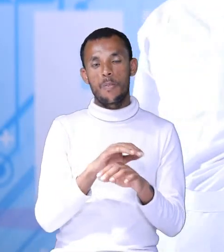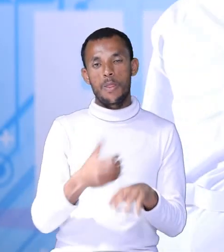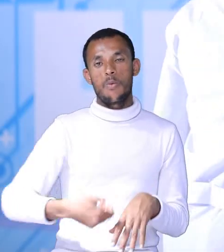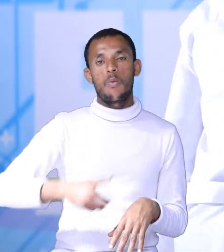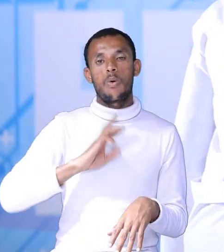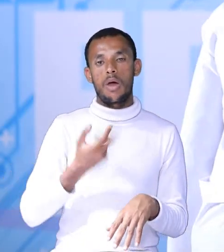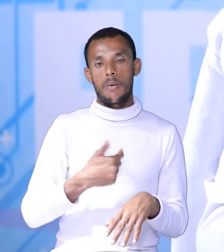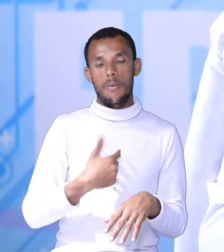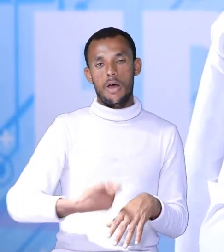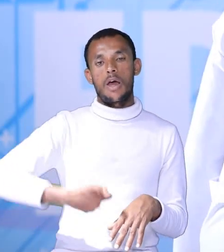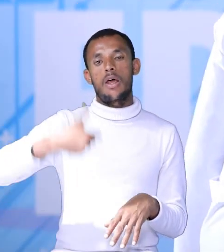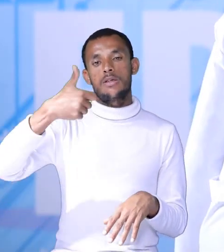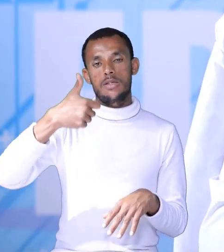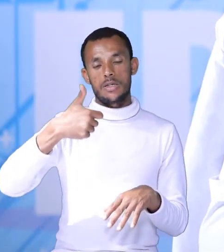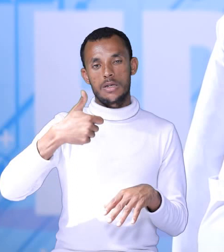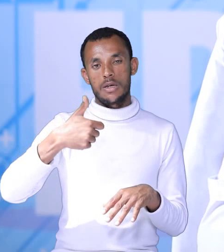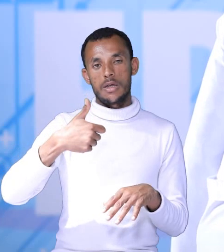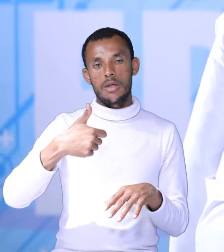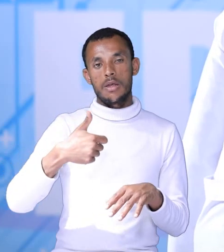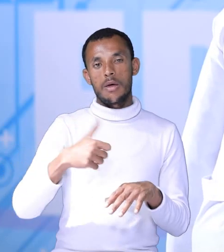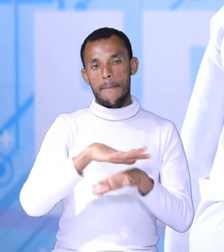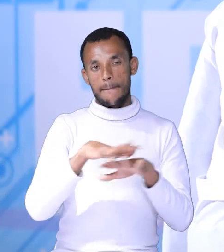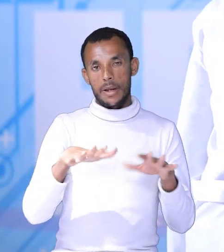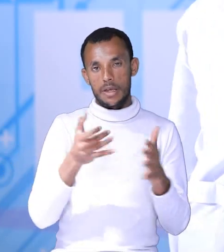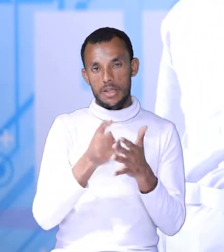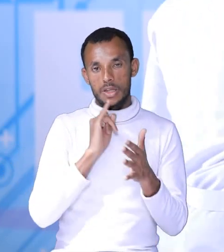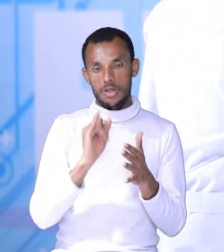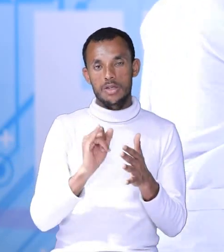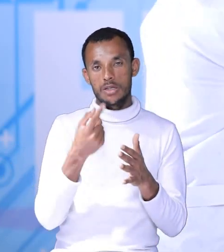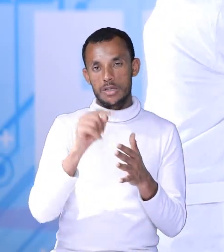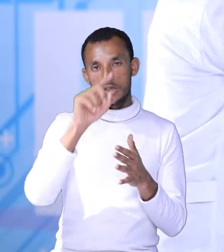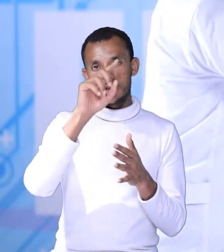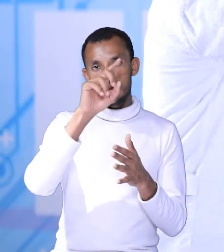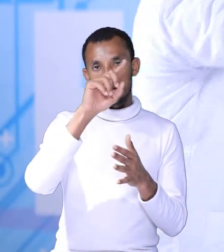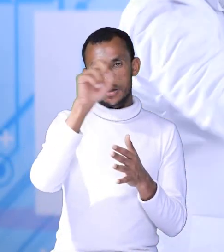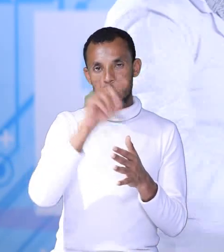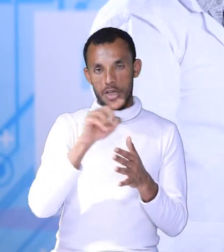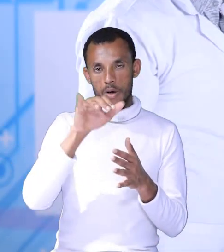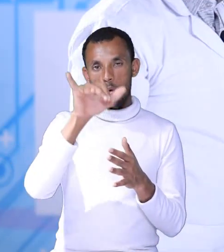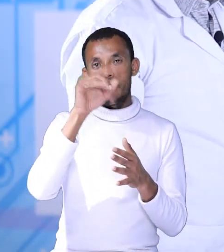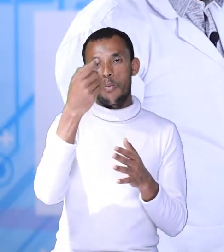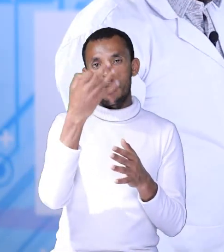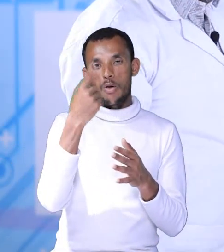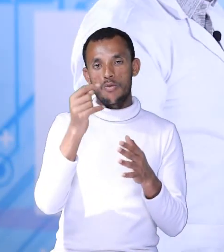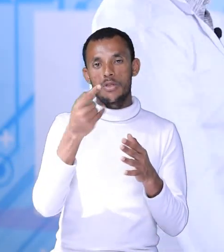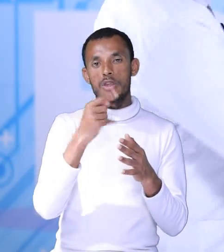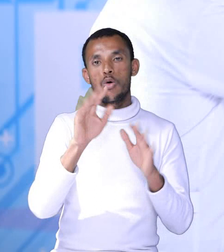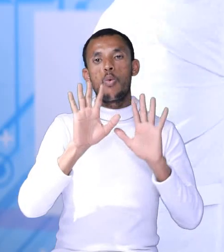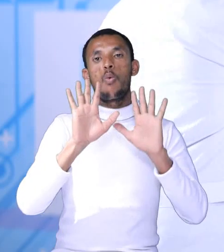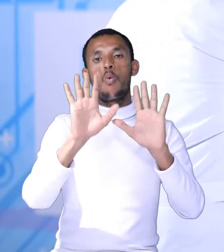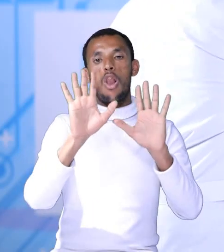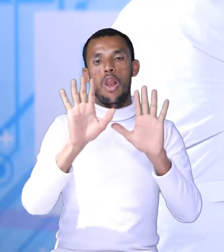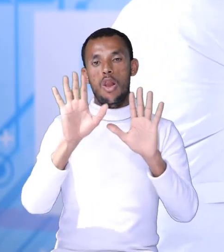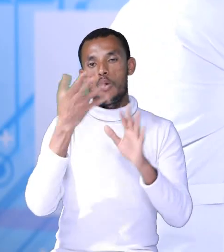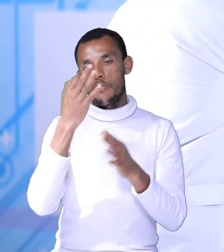another plane here, it is zy plane, one of the wall of your room,